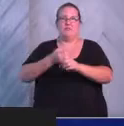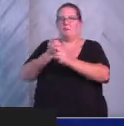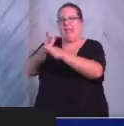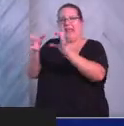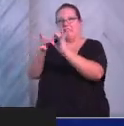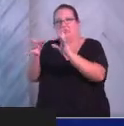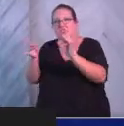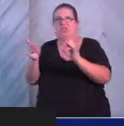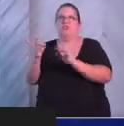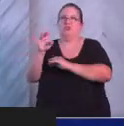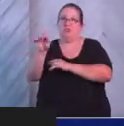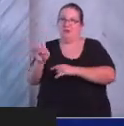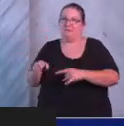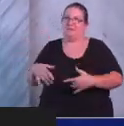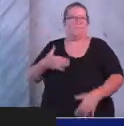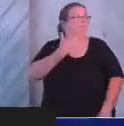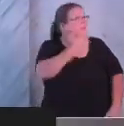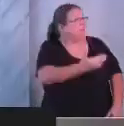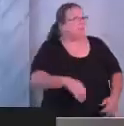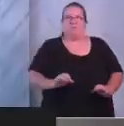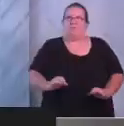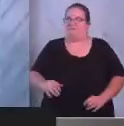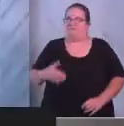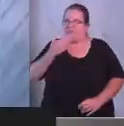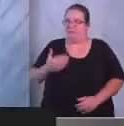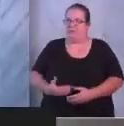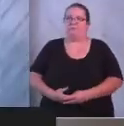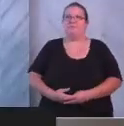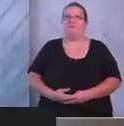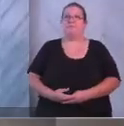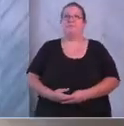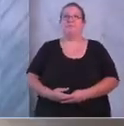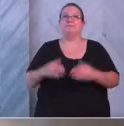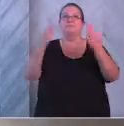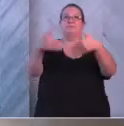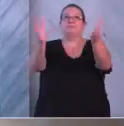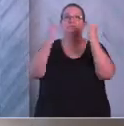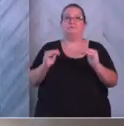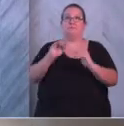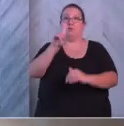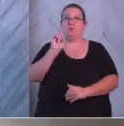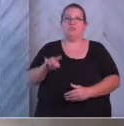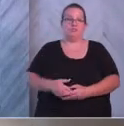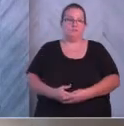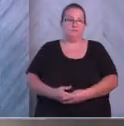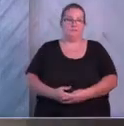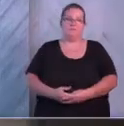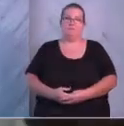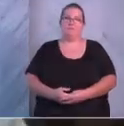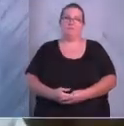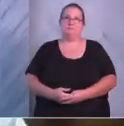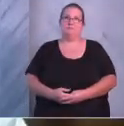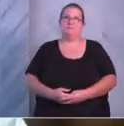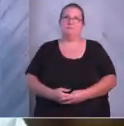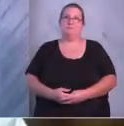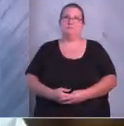crimes. Thank you, Mark. Thank you. All right, and with that, we are on to our next question. Hello,